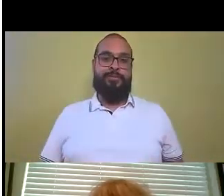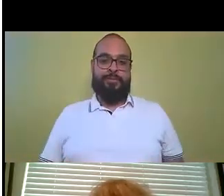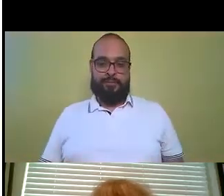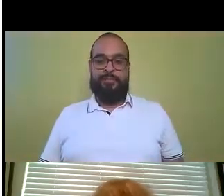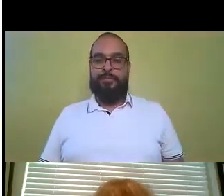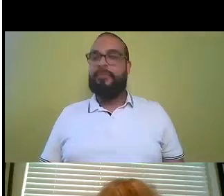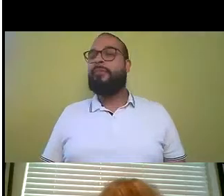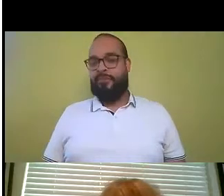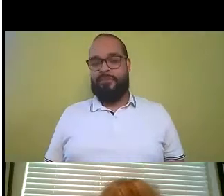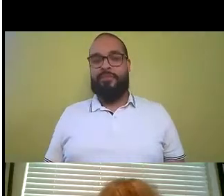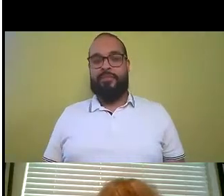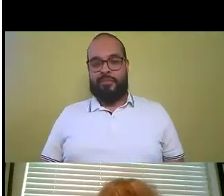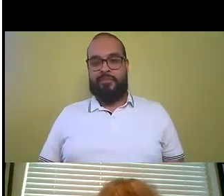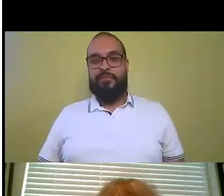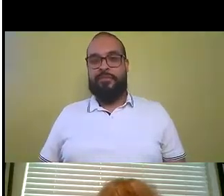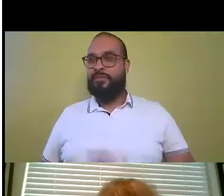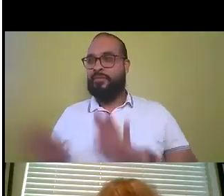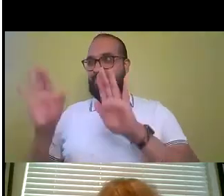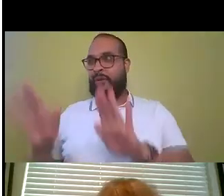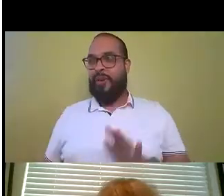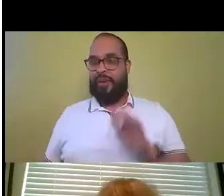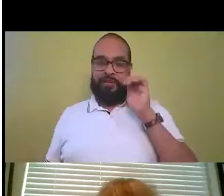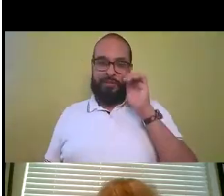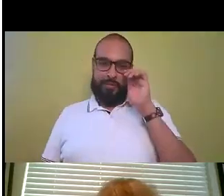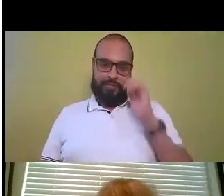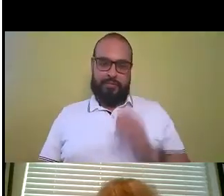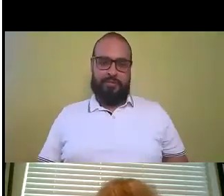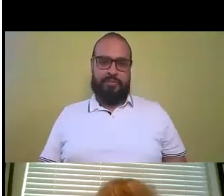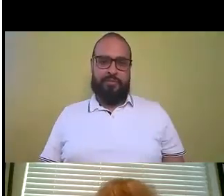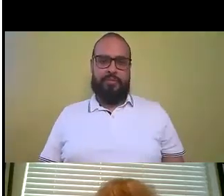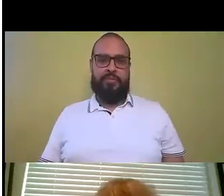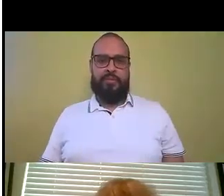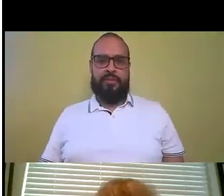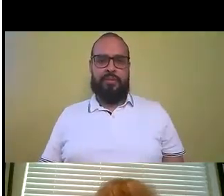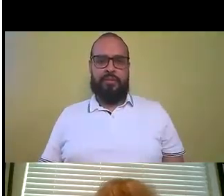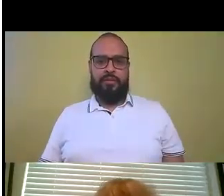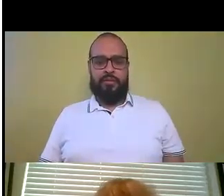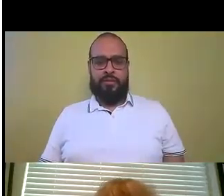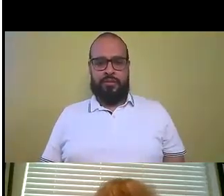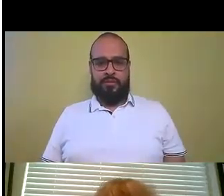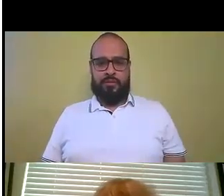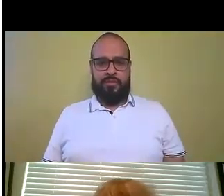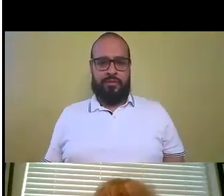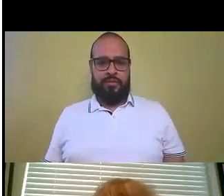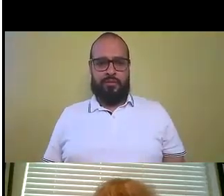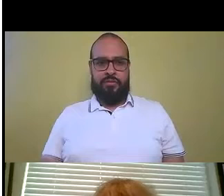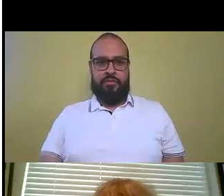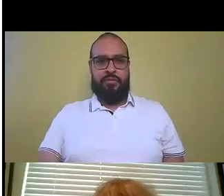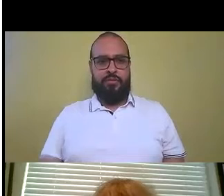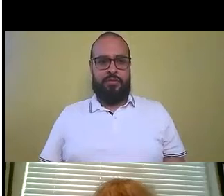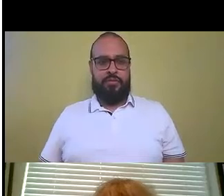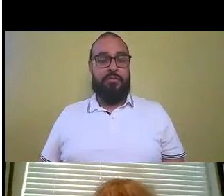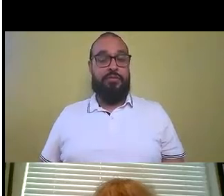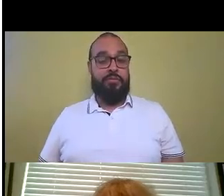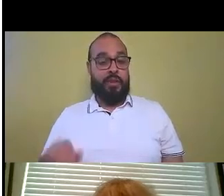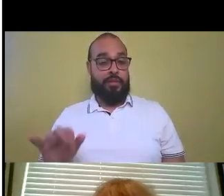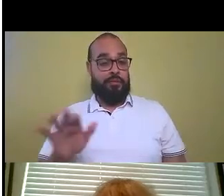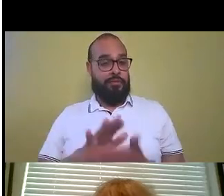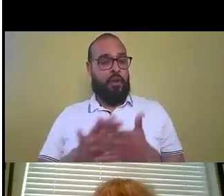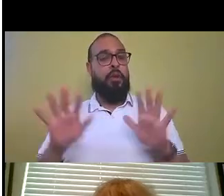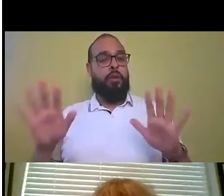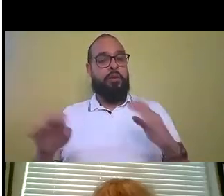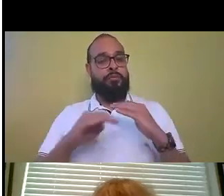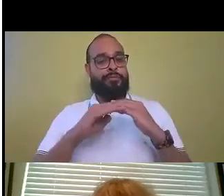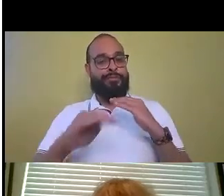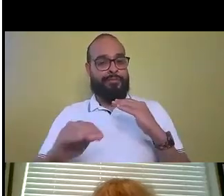Great. Um, so then if we feel like, okay, we've got a nice little regulated little nervous system, little engine